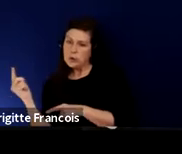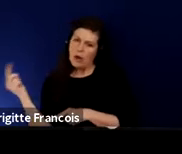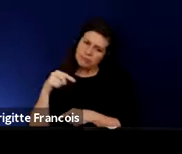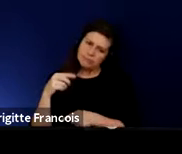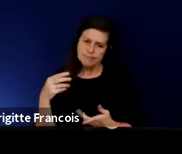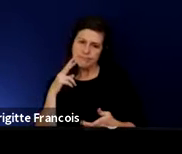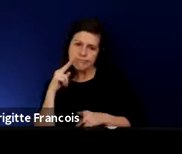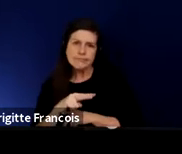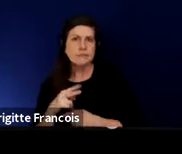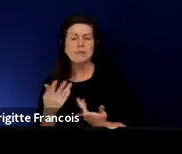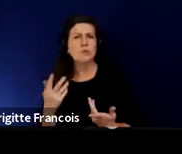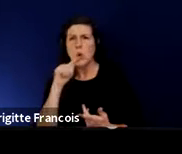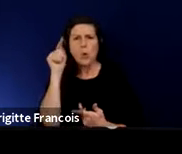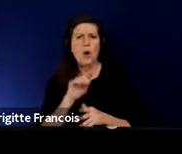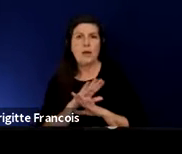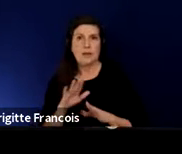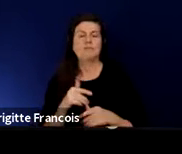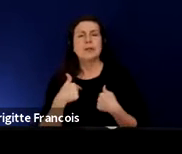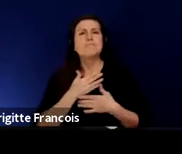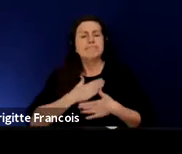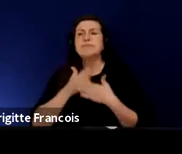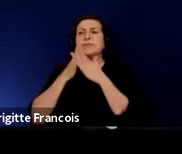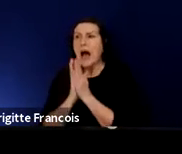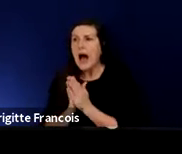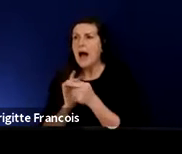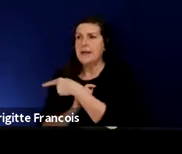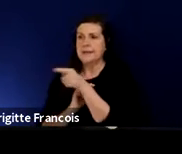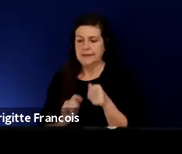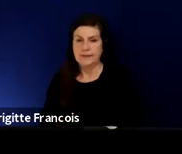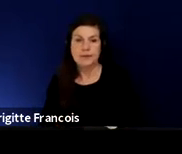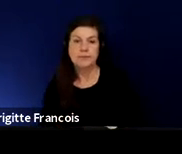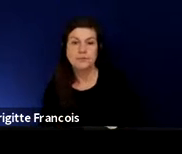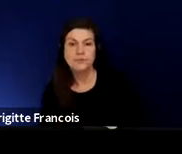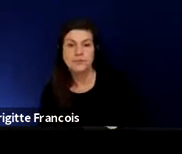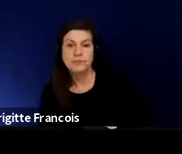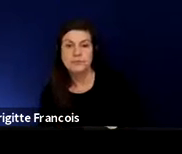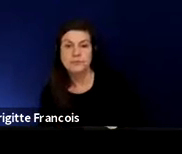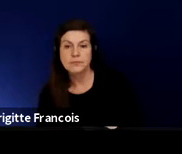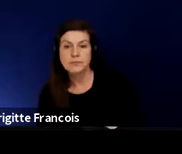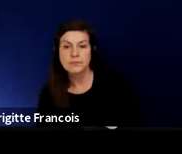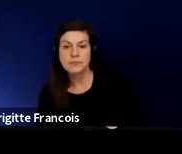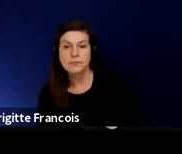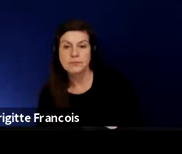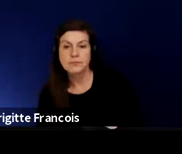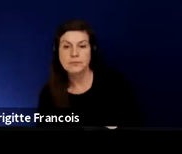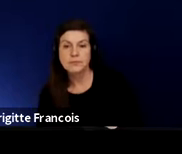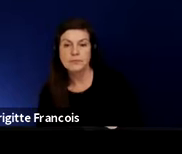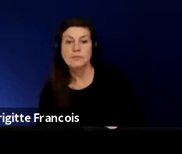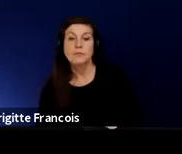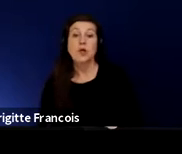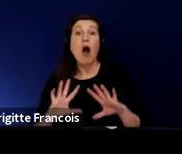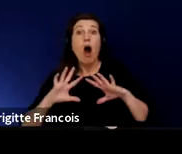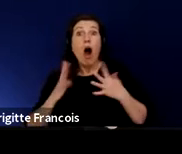We wanted to ask the end users, what is the problem? How do you feel when you are